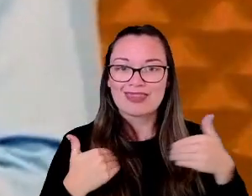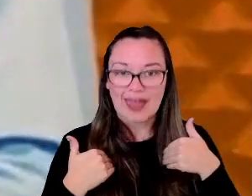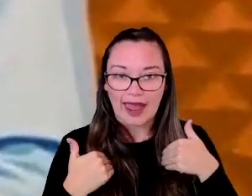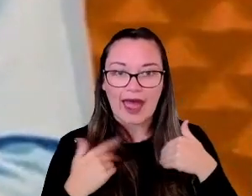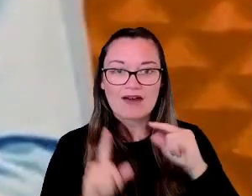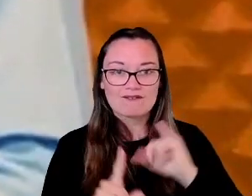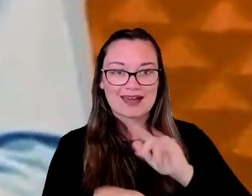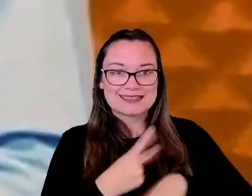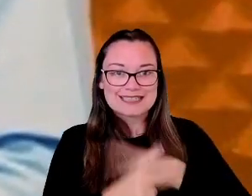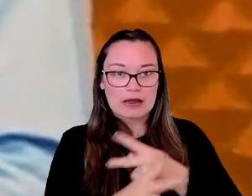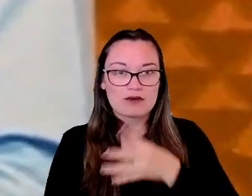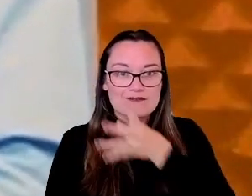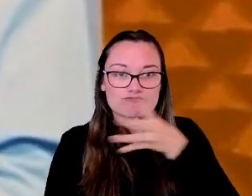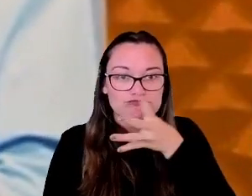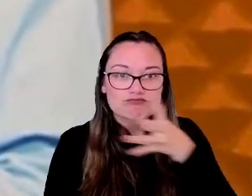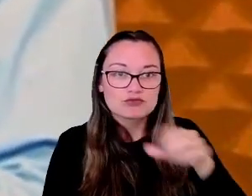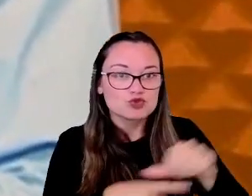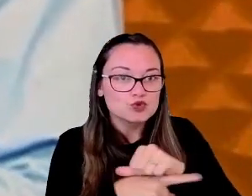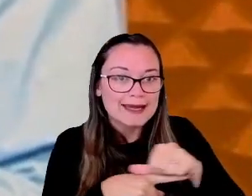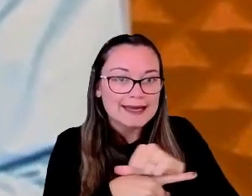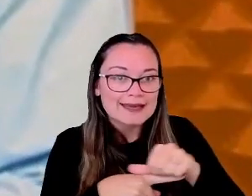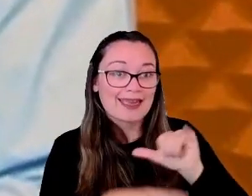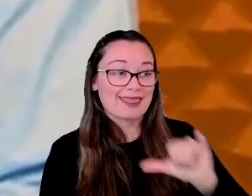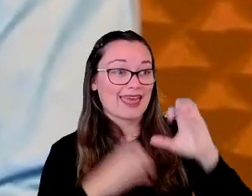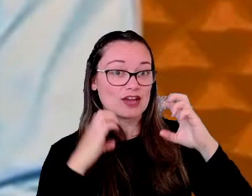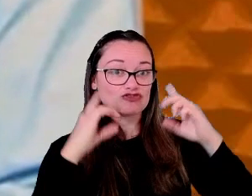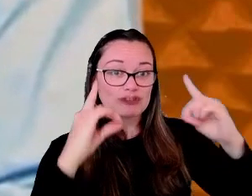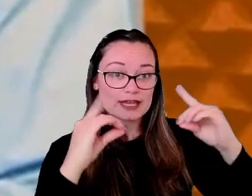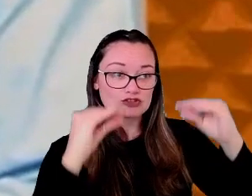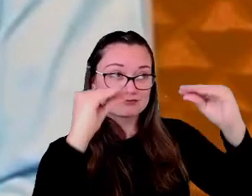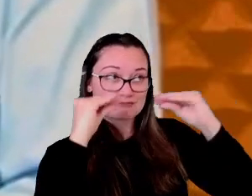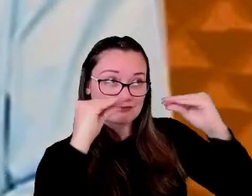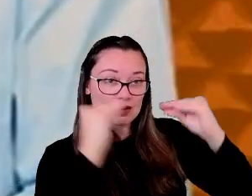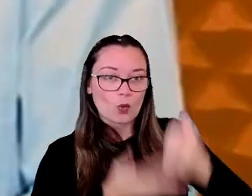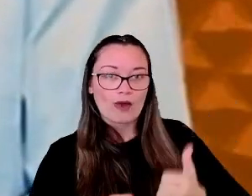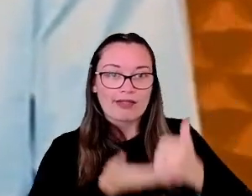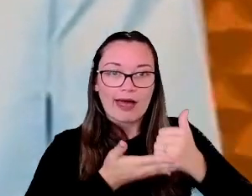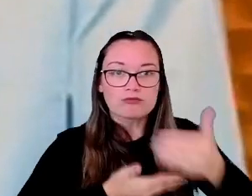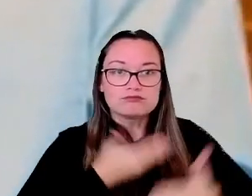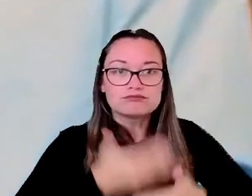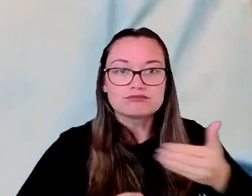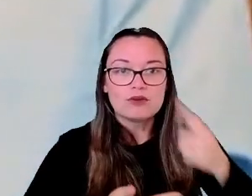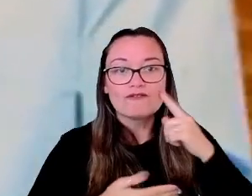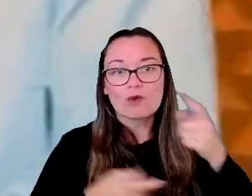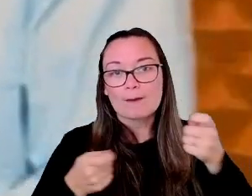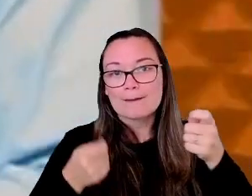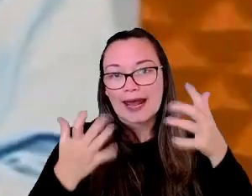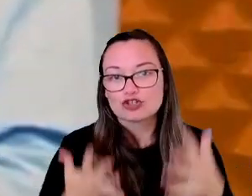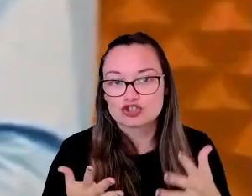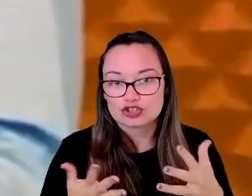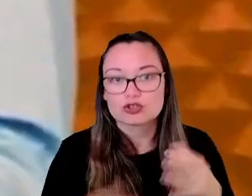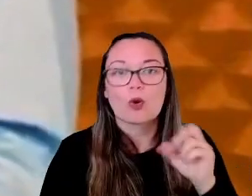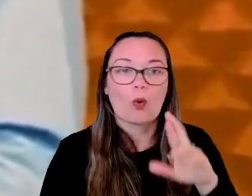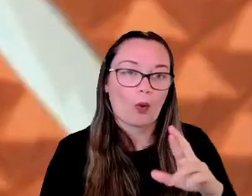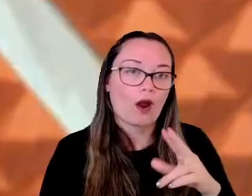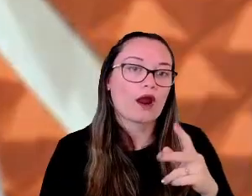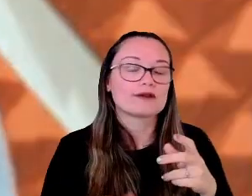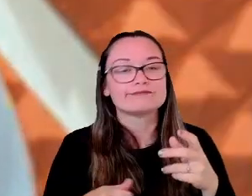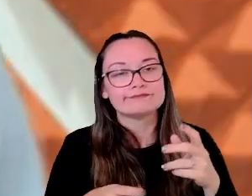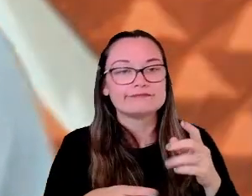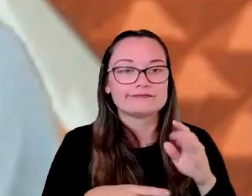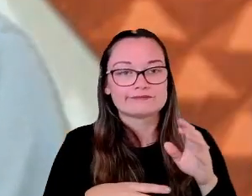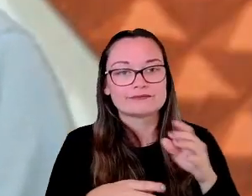agricultural things, and that education can help move you forward if a managerial role is something you would be interested in the future.